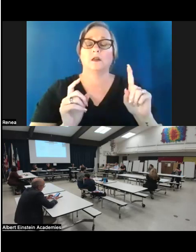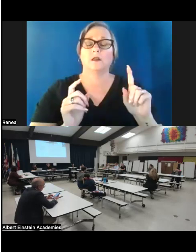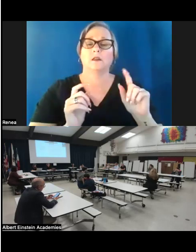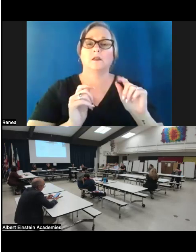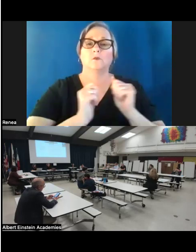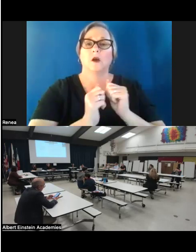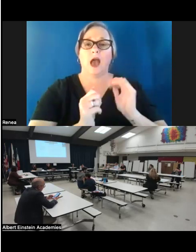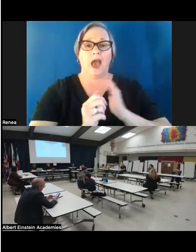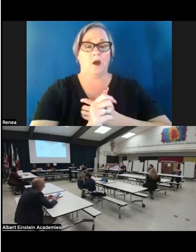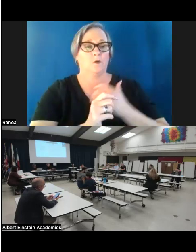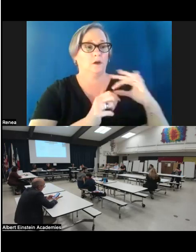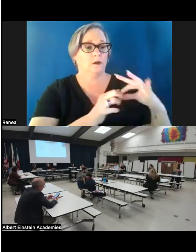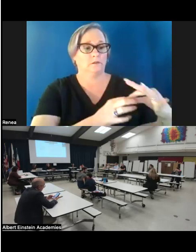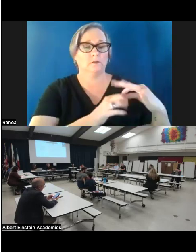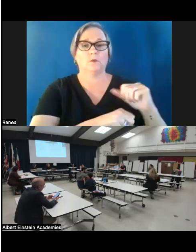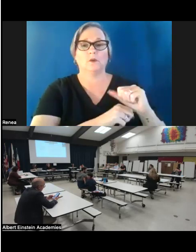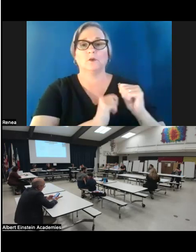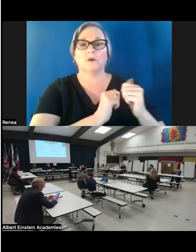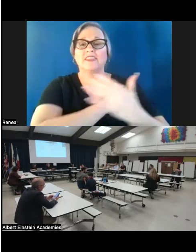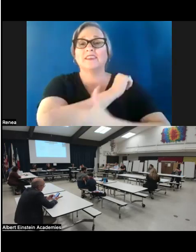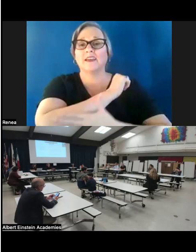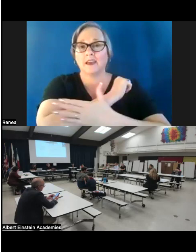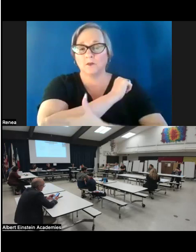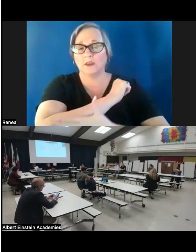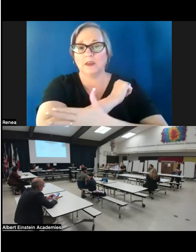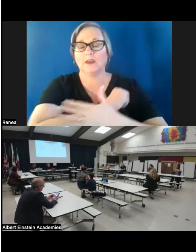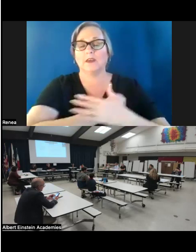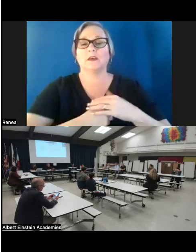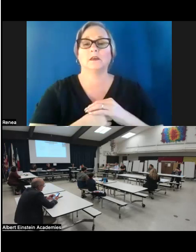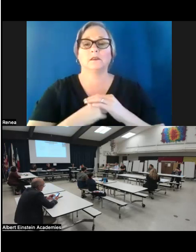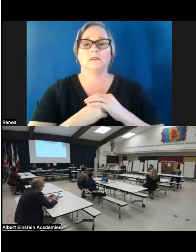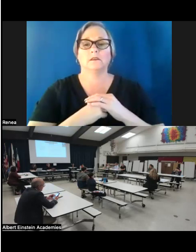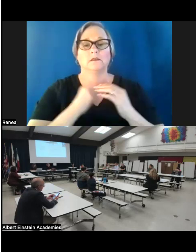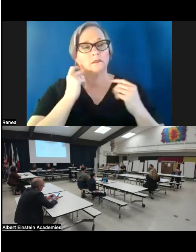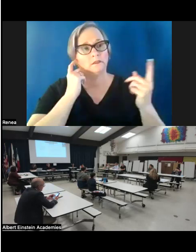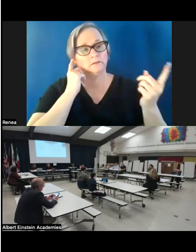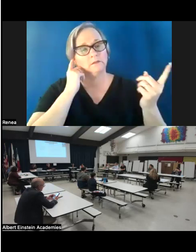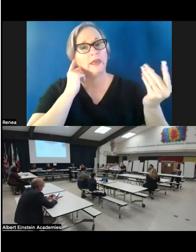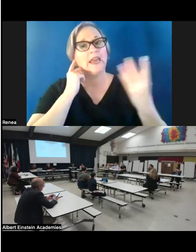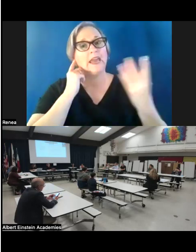Garland, we received the guidance that it's in the fall that you want to do it because you want